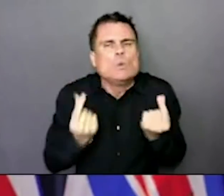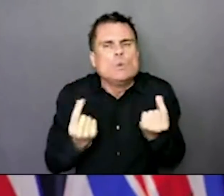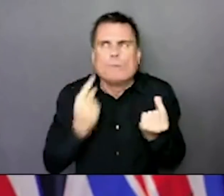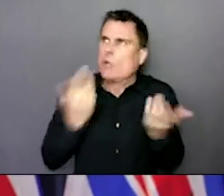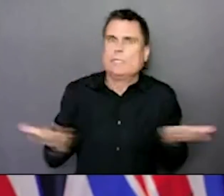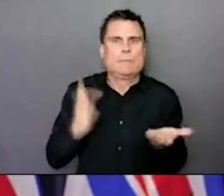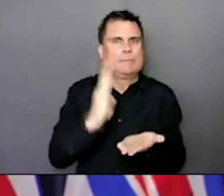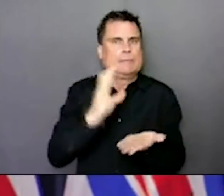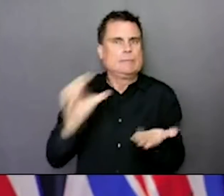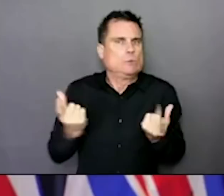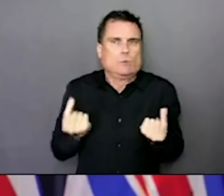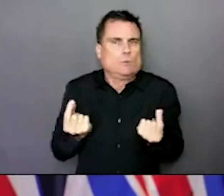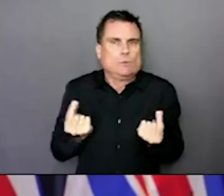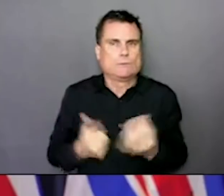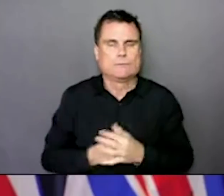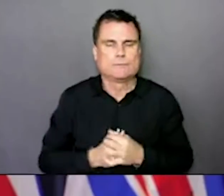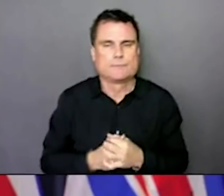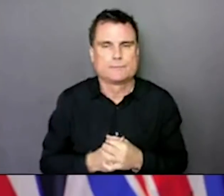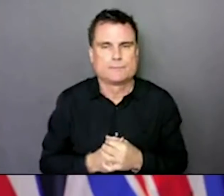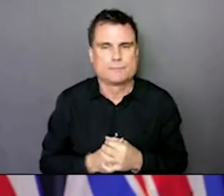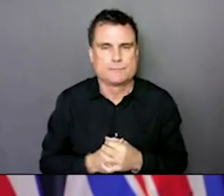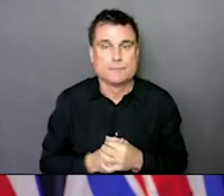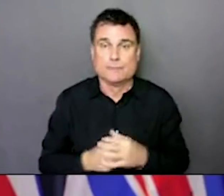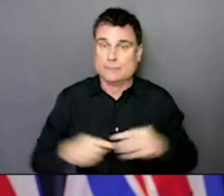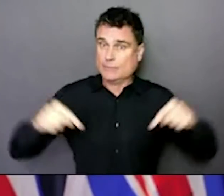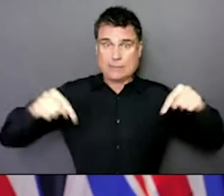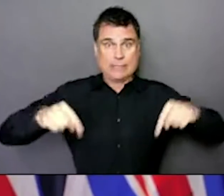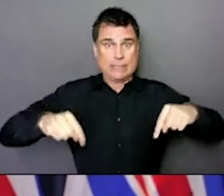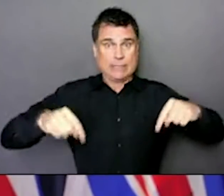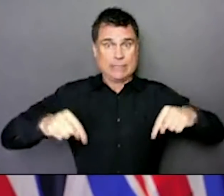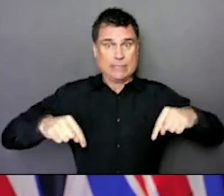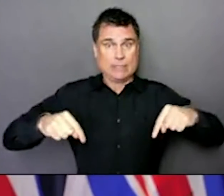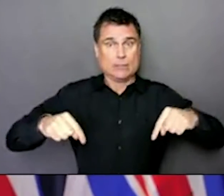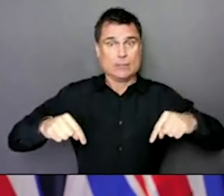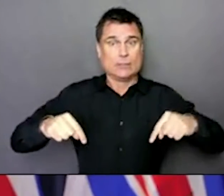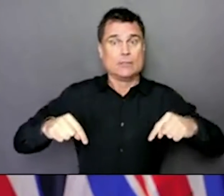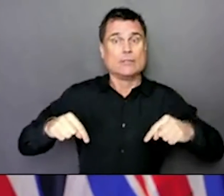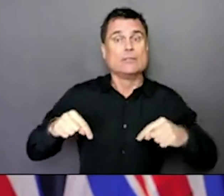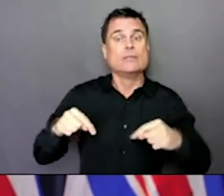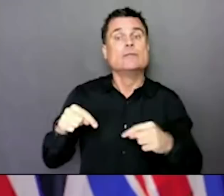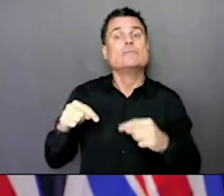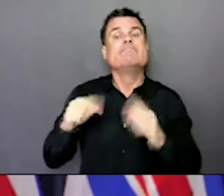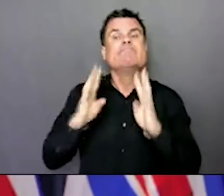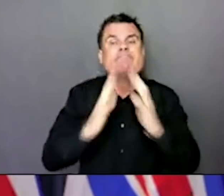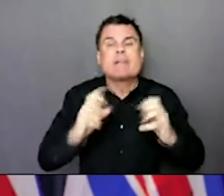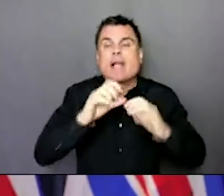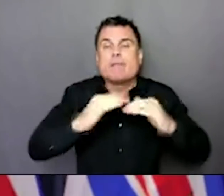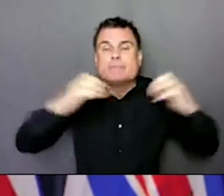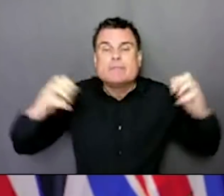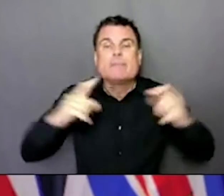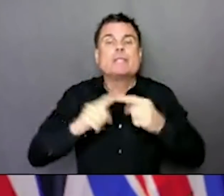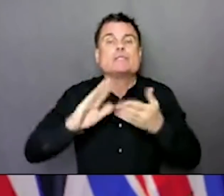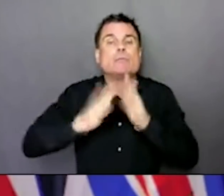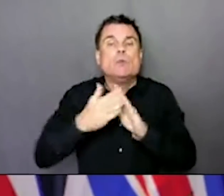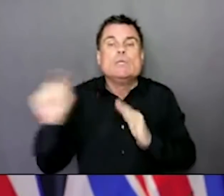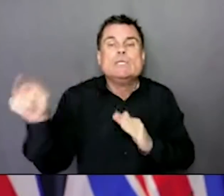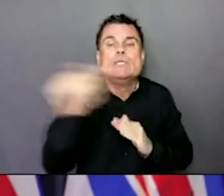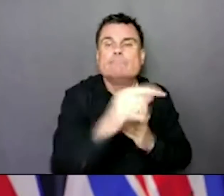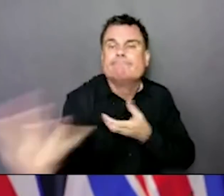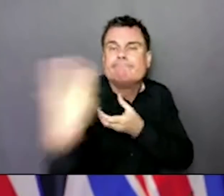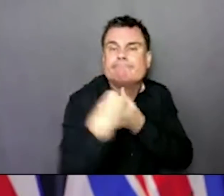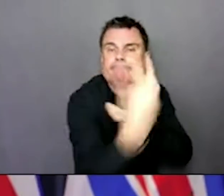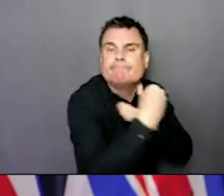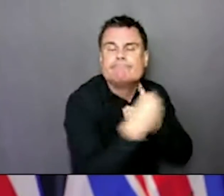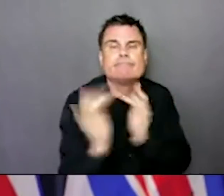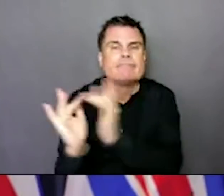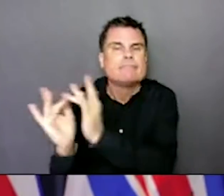retreat. I'm here at the Legislature. We'll be having members of Cabinet in their communities across BC. We'll be engaging in